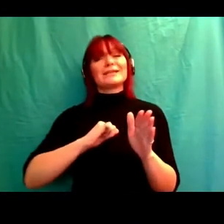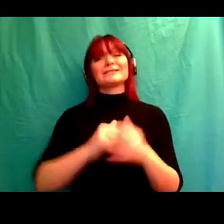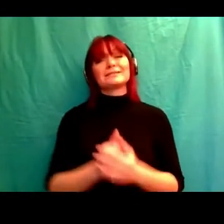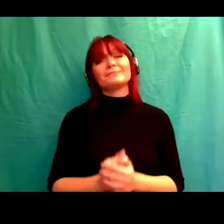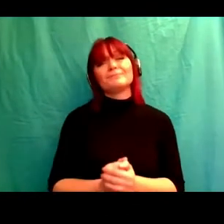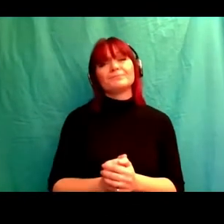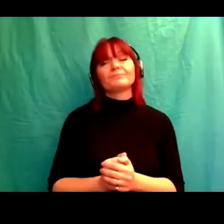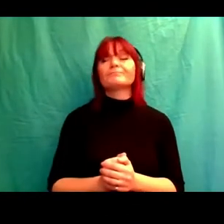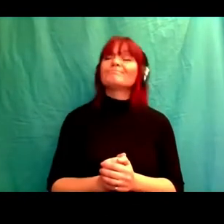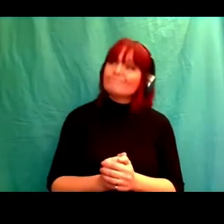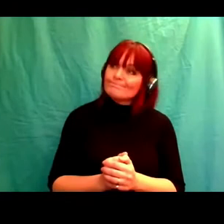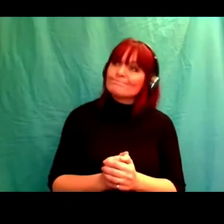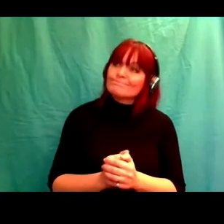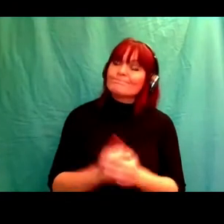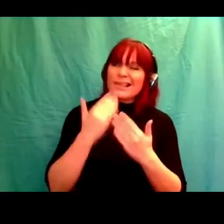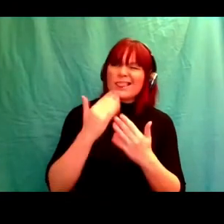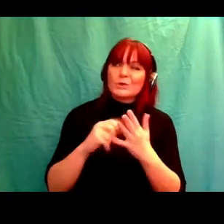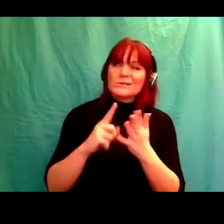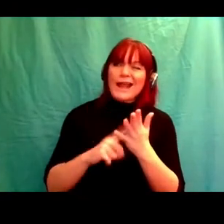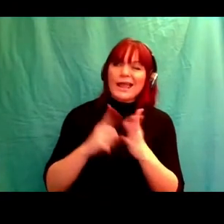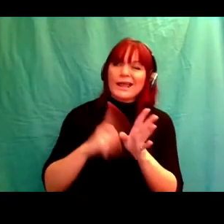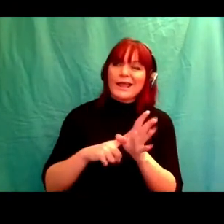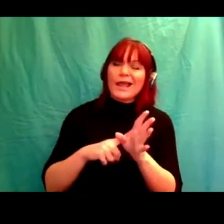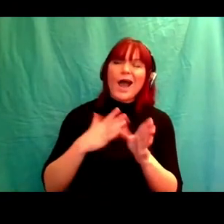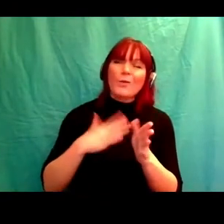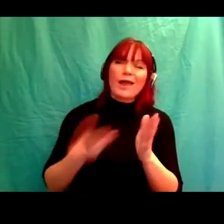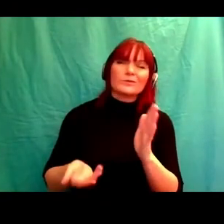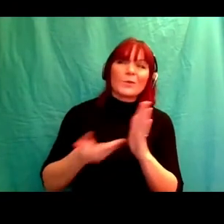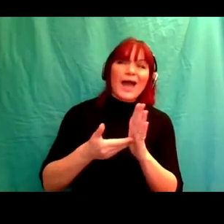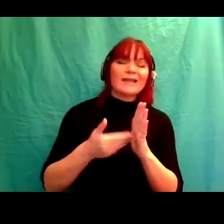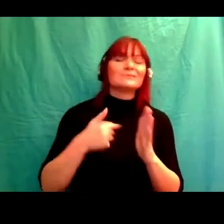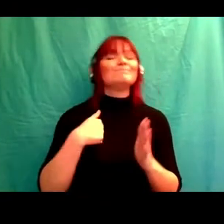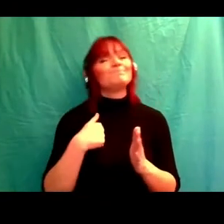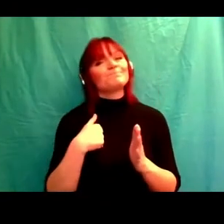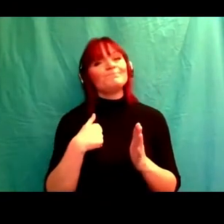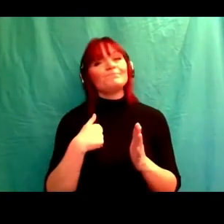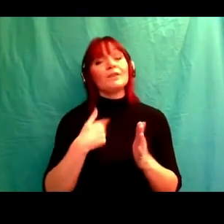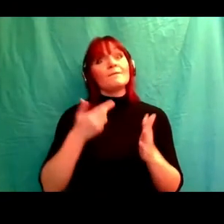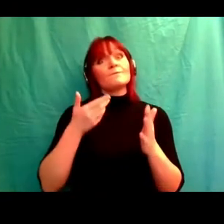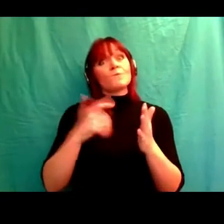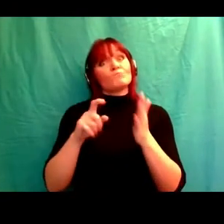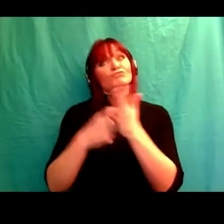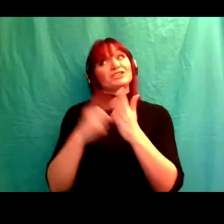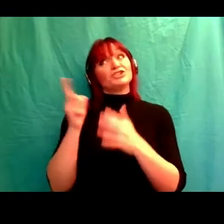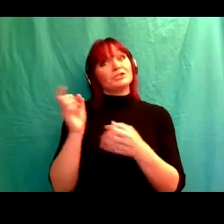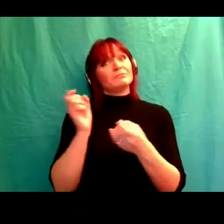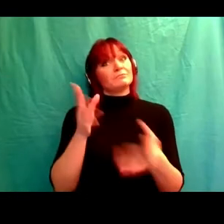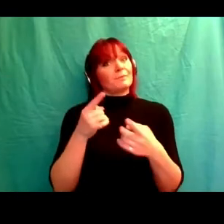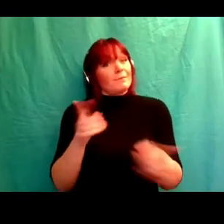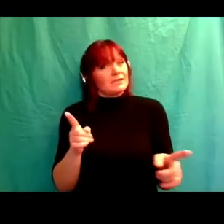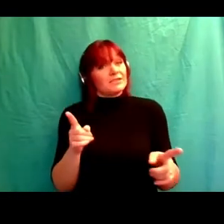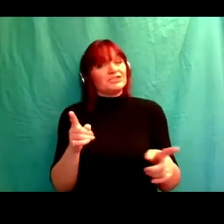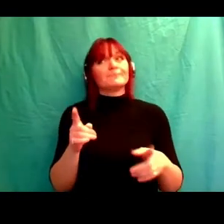Thanks, Sally. I'd like to build on that really. I think the overriding thing that I heard from Richard is really about the importance of